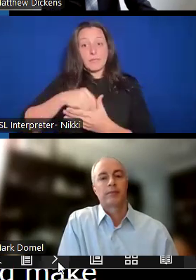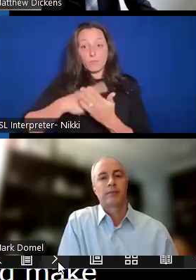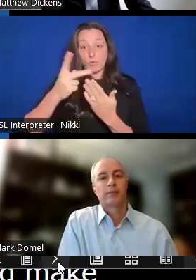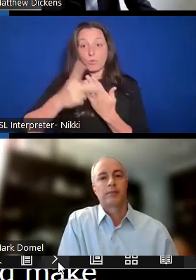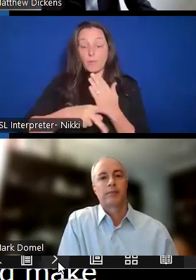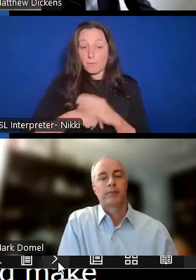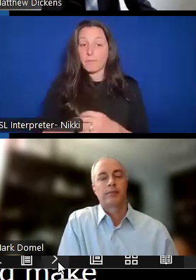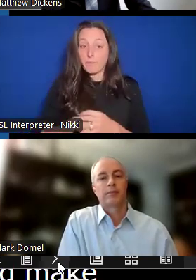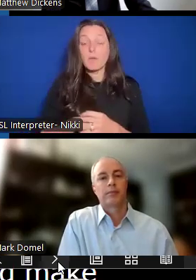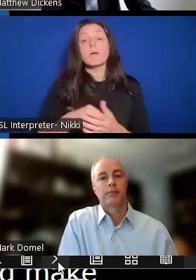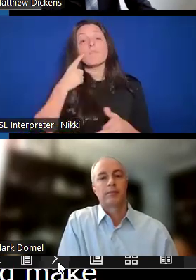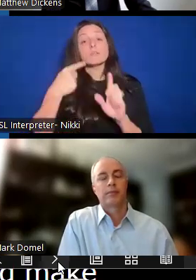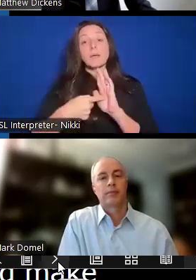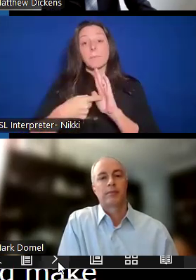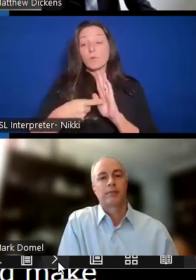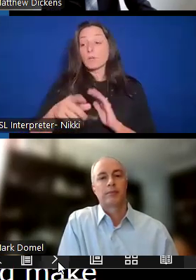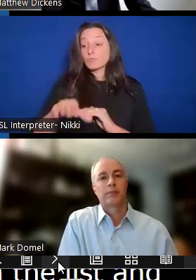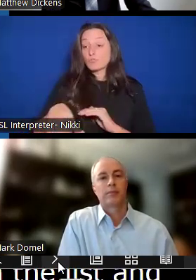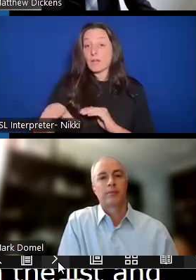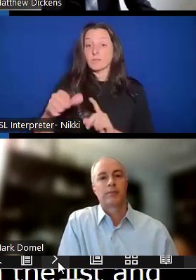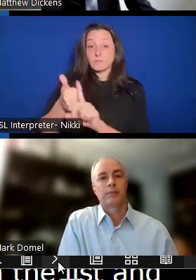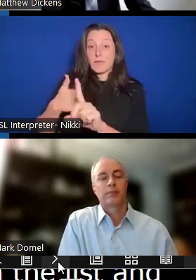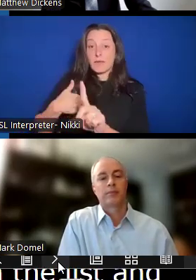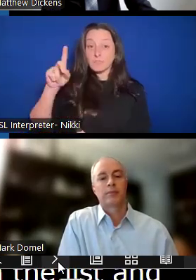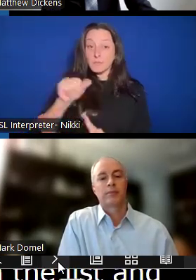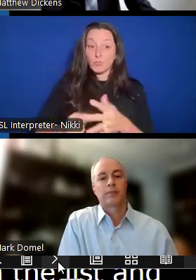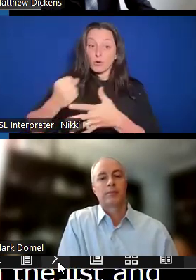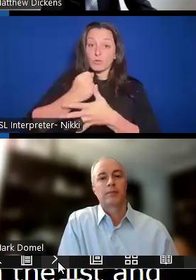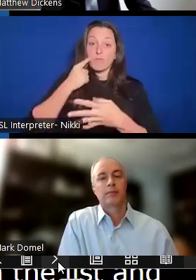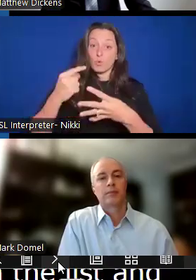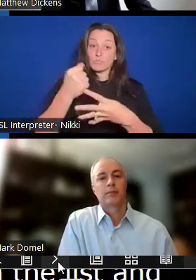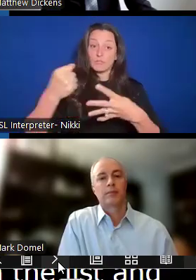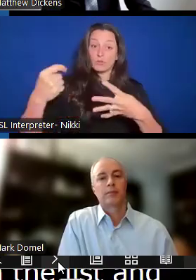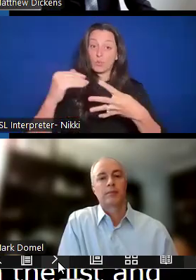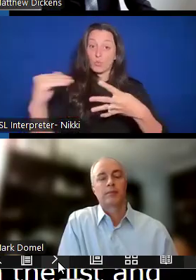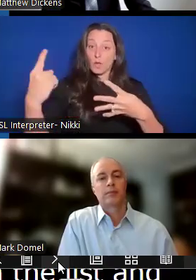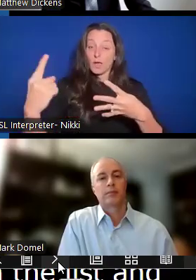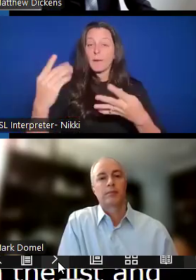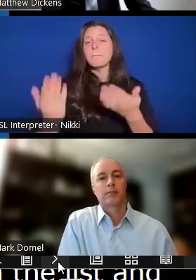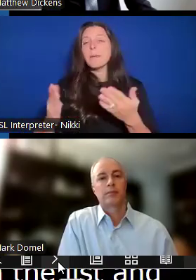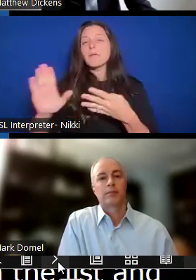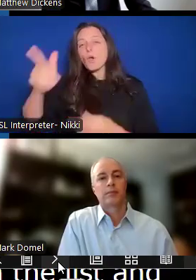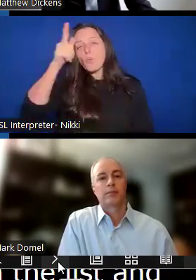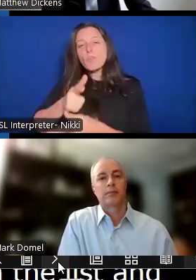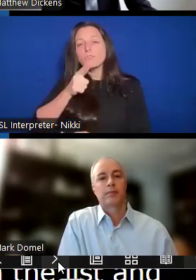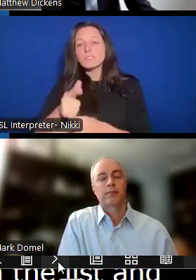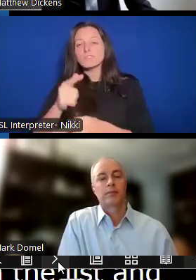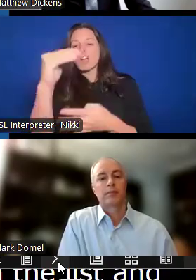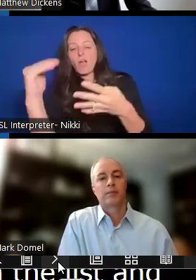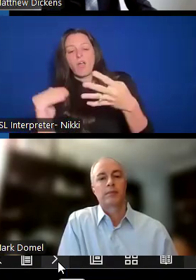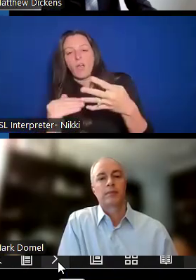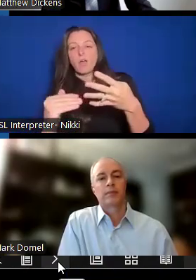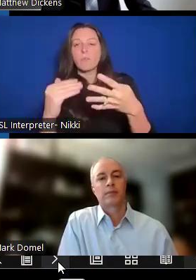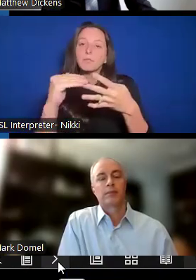a child with a disability prioritized in tier 1 may have a sibling that is prioritized in tier 2 or 3.